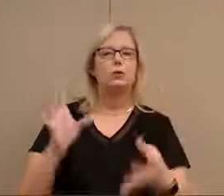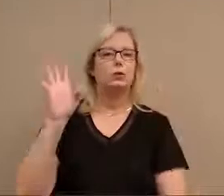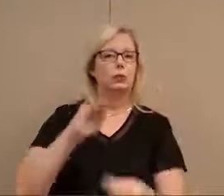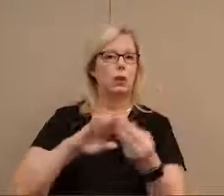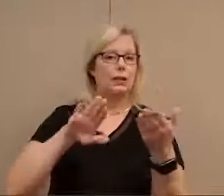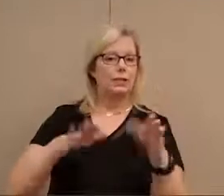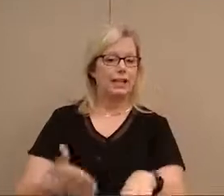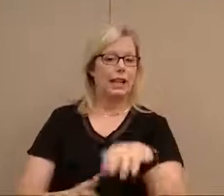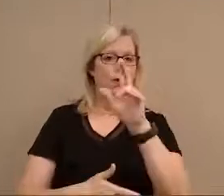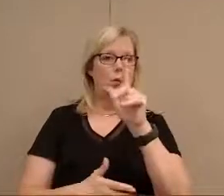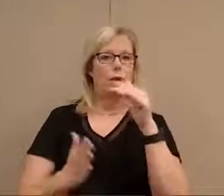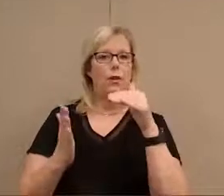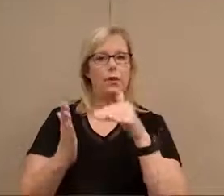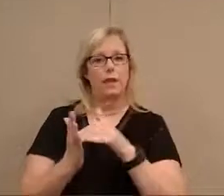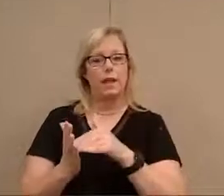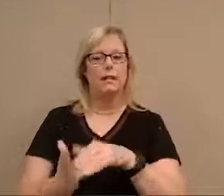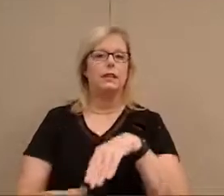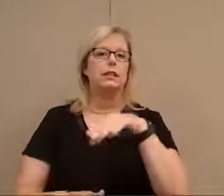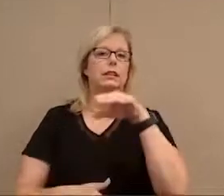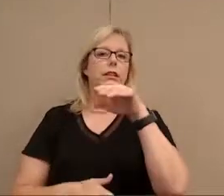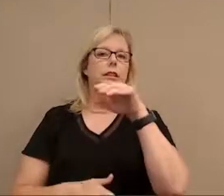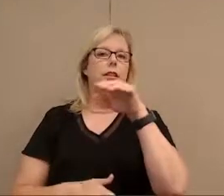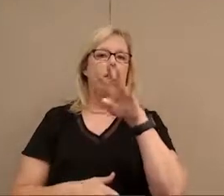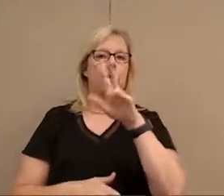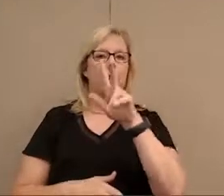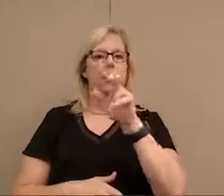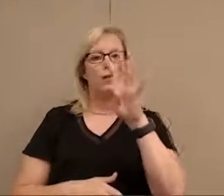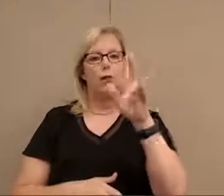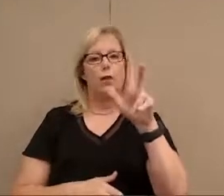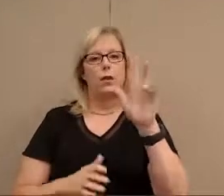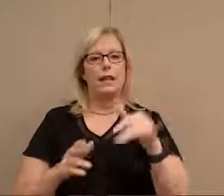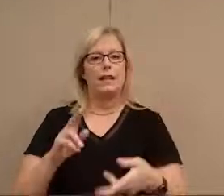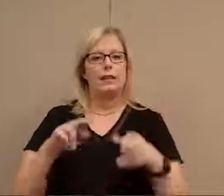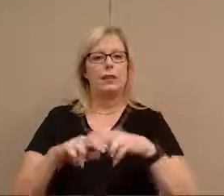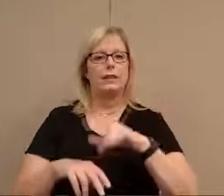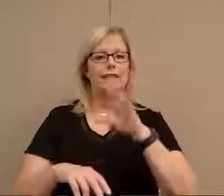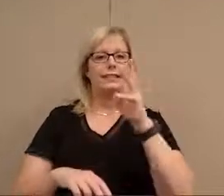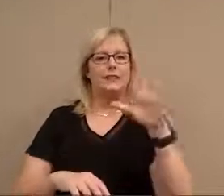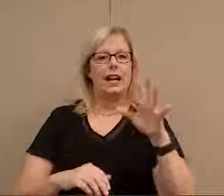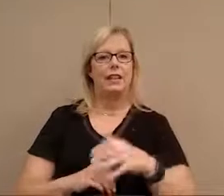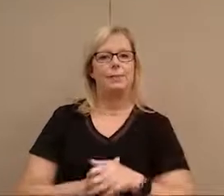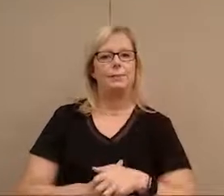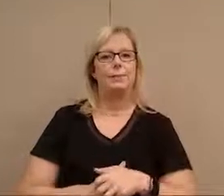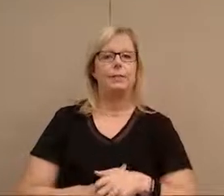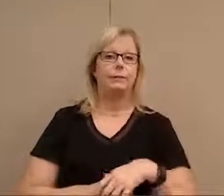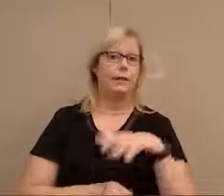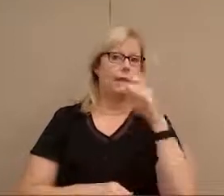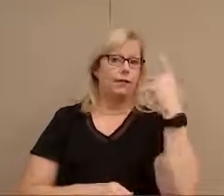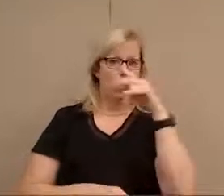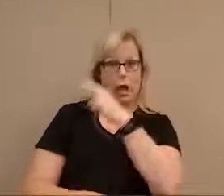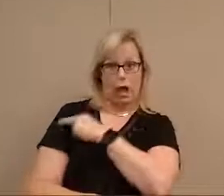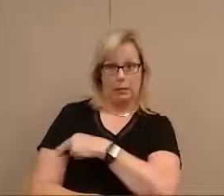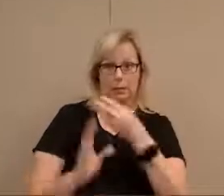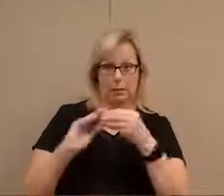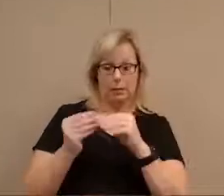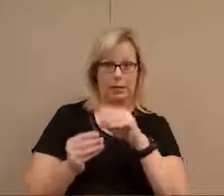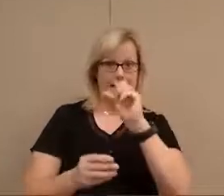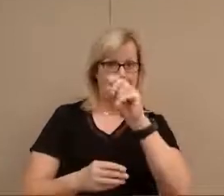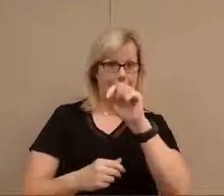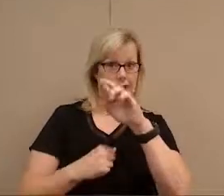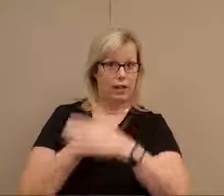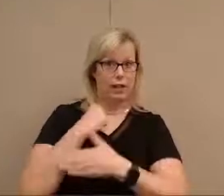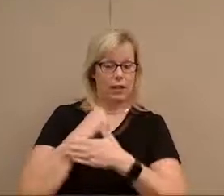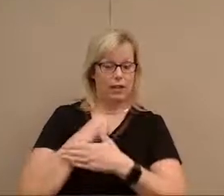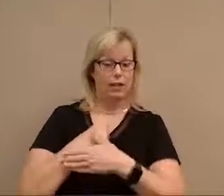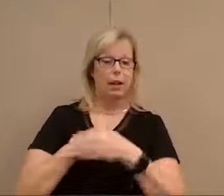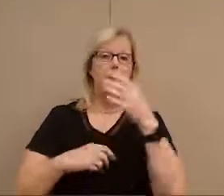at 23,343, and that's an increase of 65. For St. Clair County hospitalization numbers, the number of